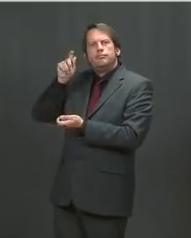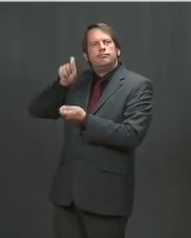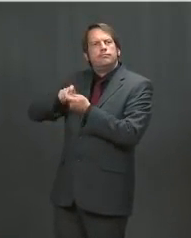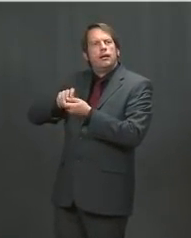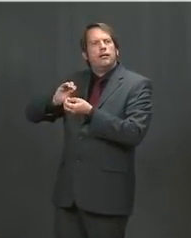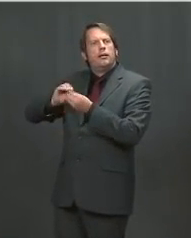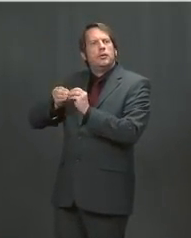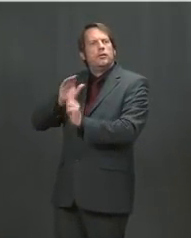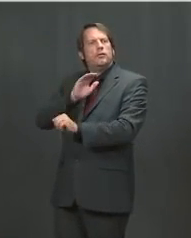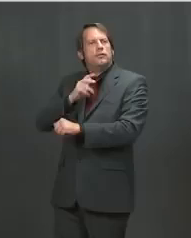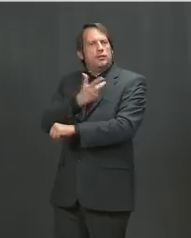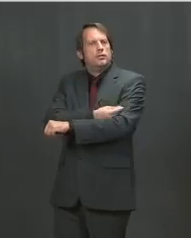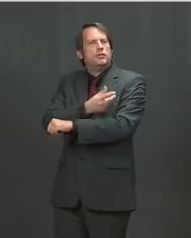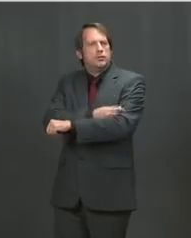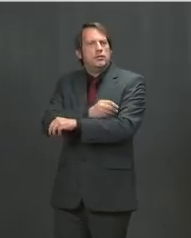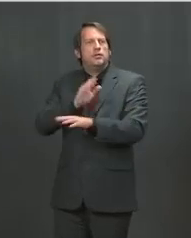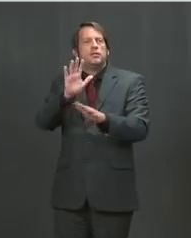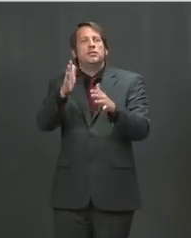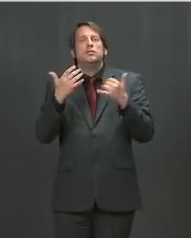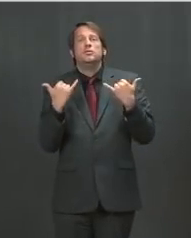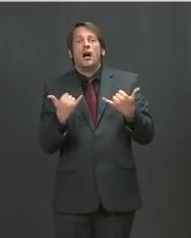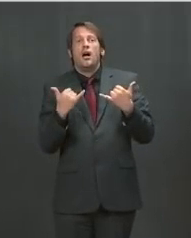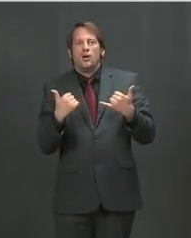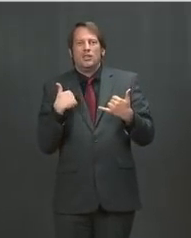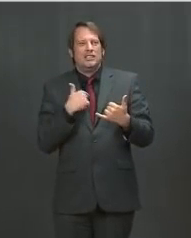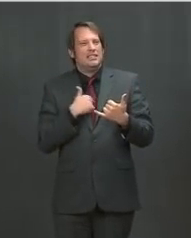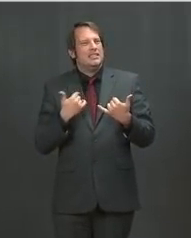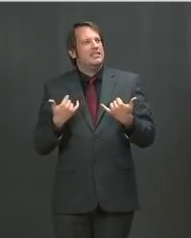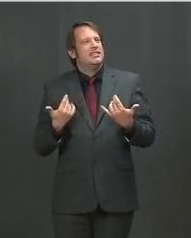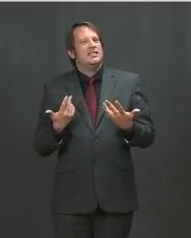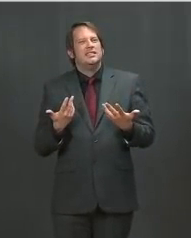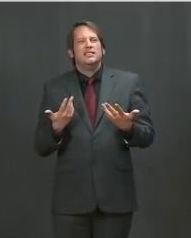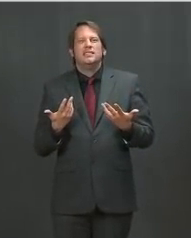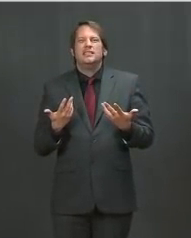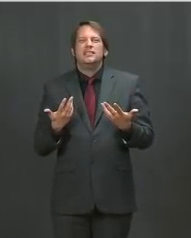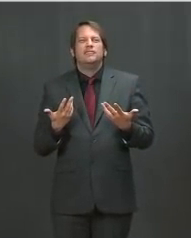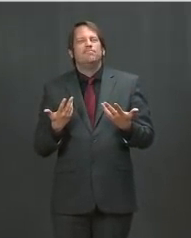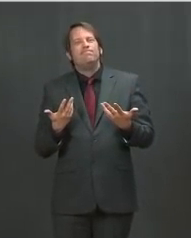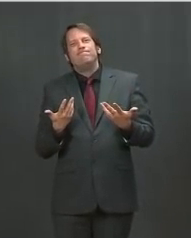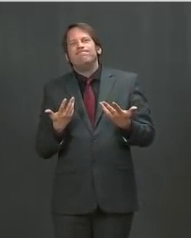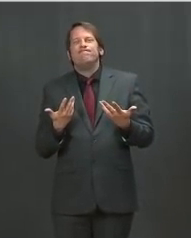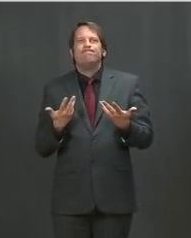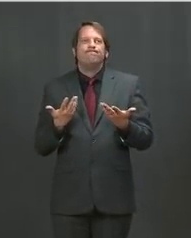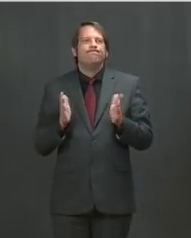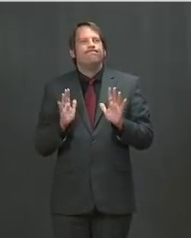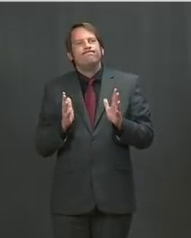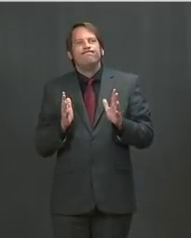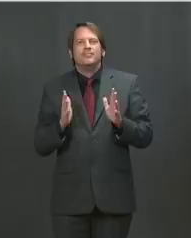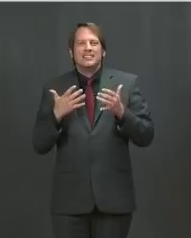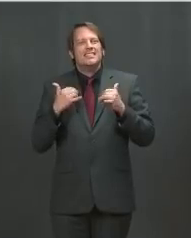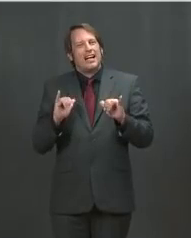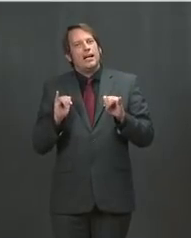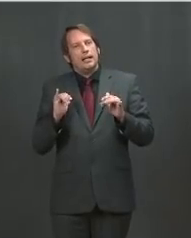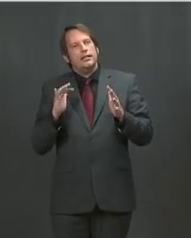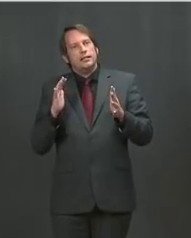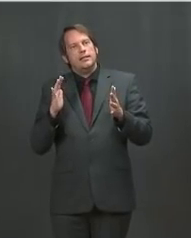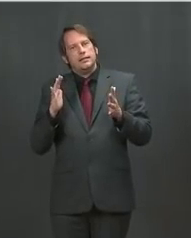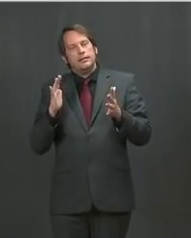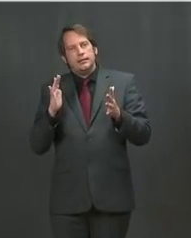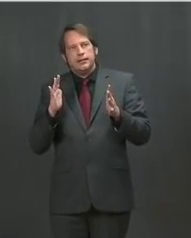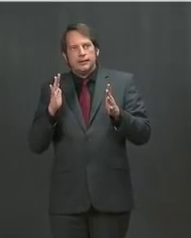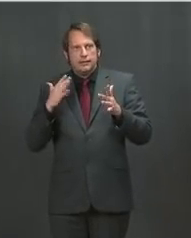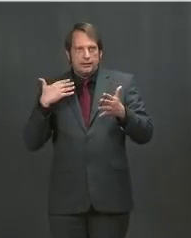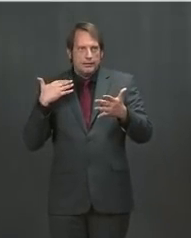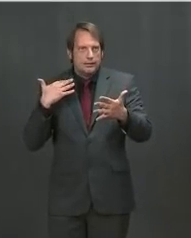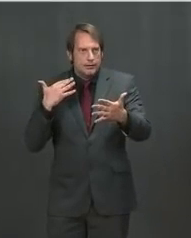large today, we are still, not entirely, but by and large, we are still allocating vaccines based upon population until